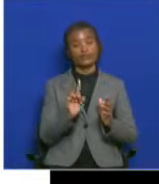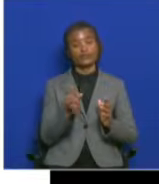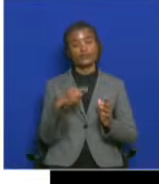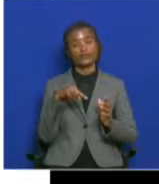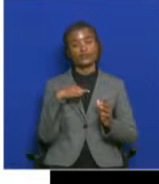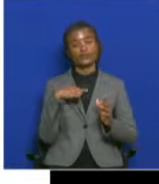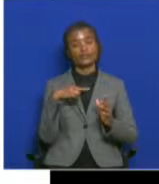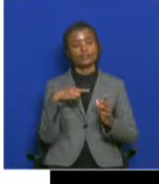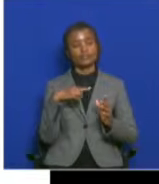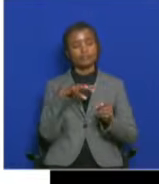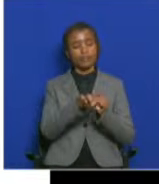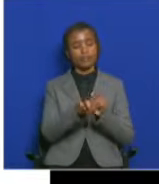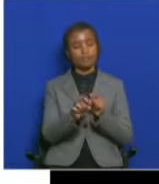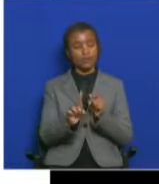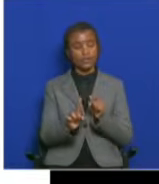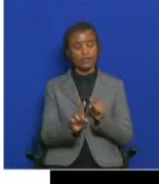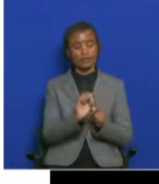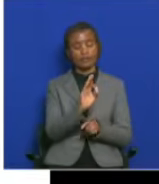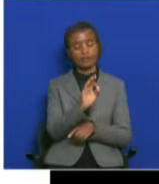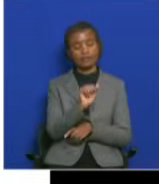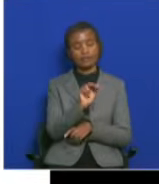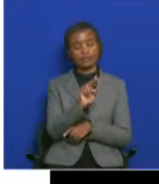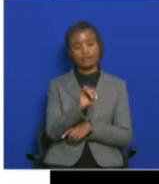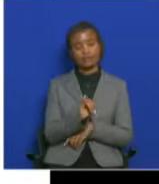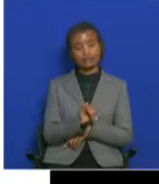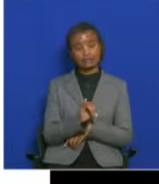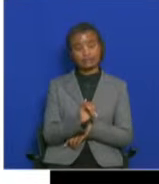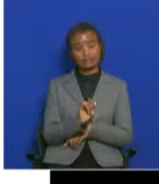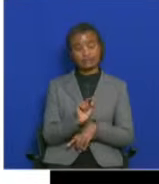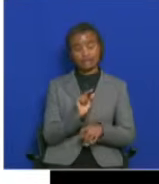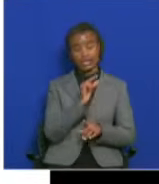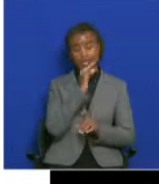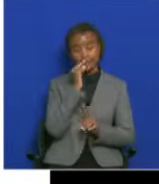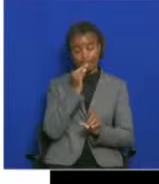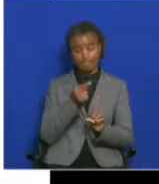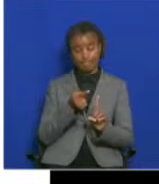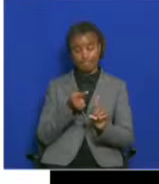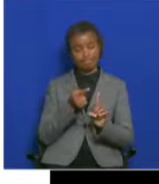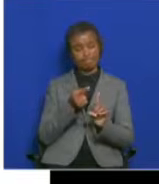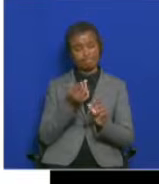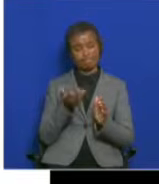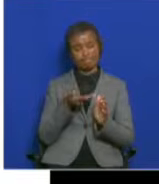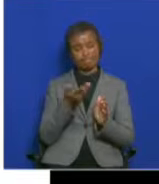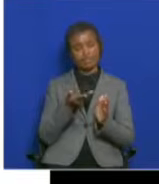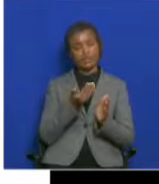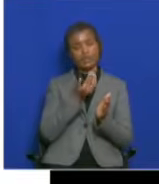the Fani that is being referred to in this chat is